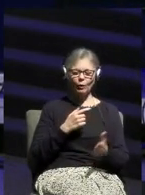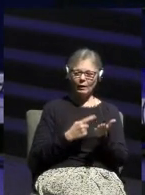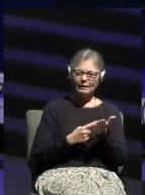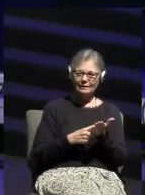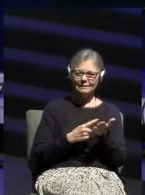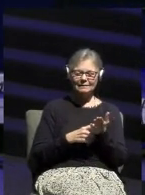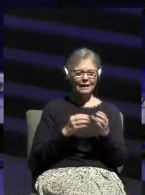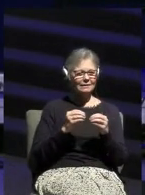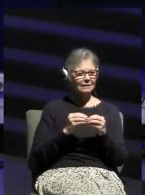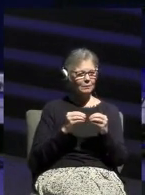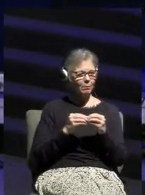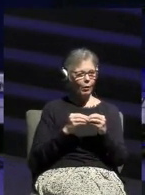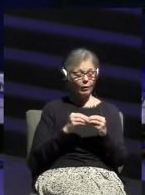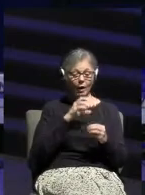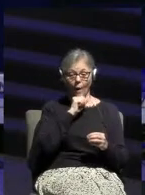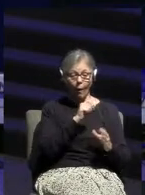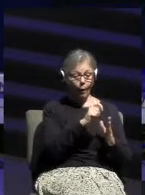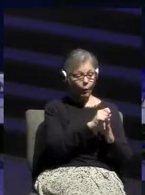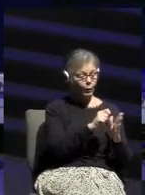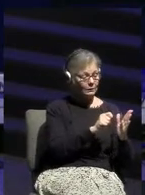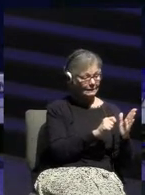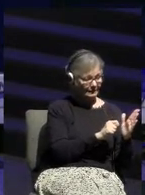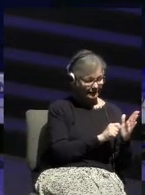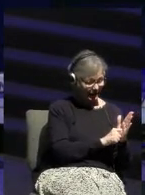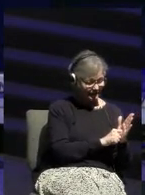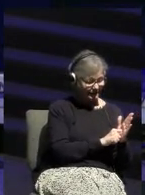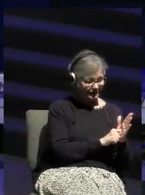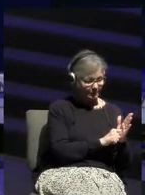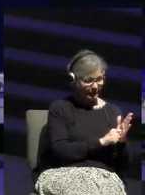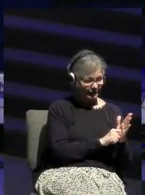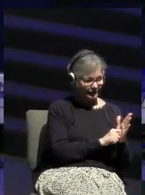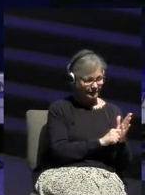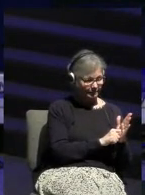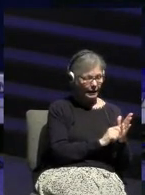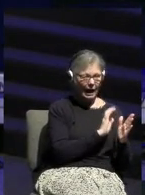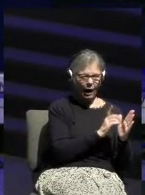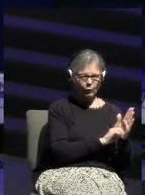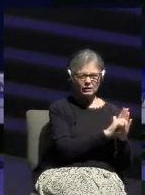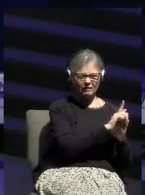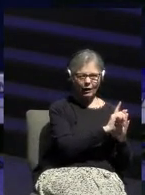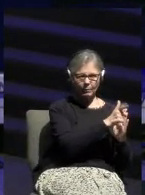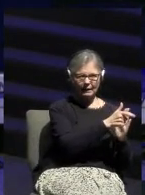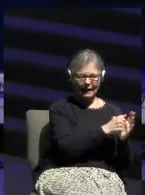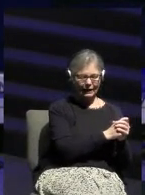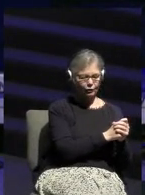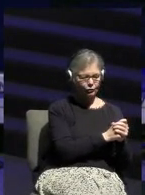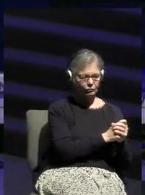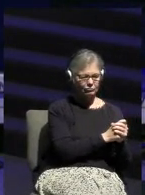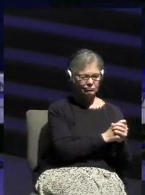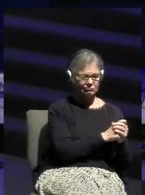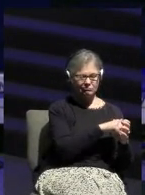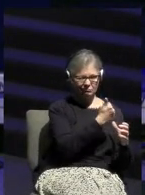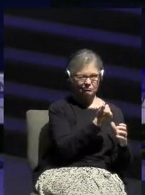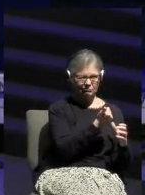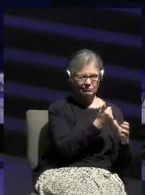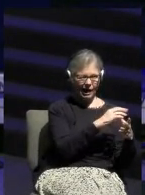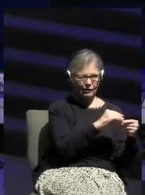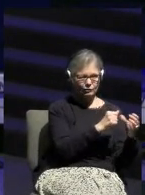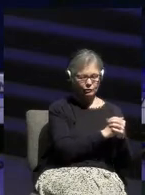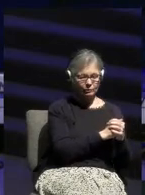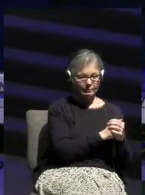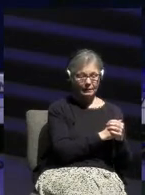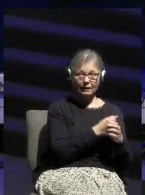God instituted in the Old Testament, and I want to develop this a little bit more, but God instituted in the Old Testament